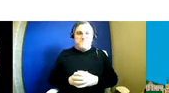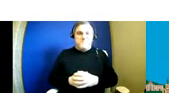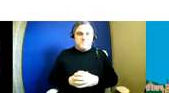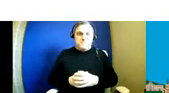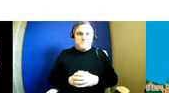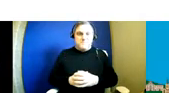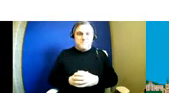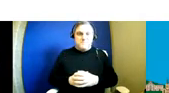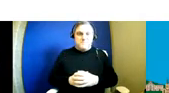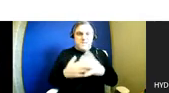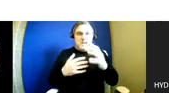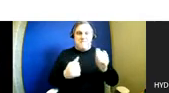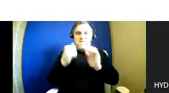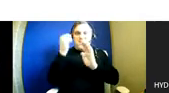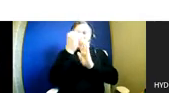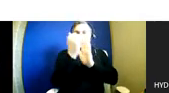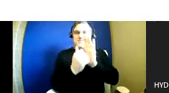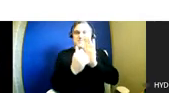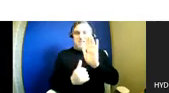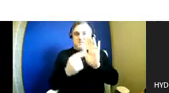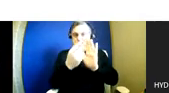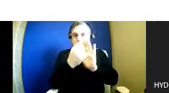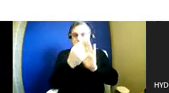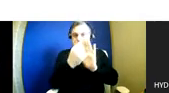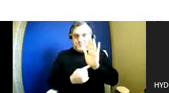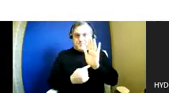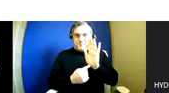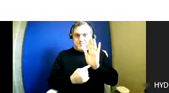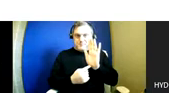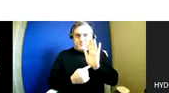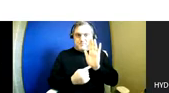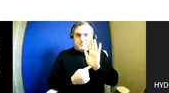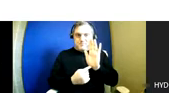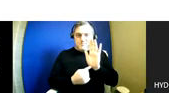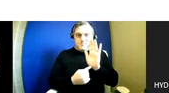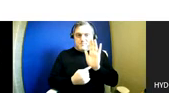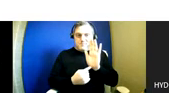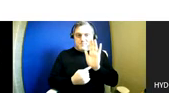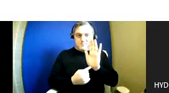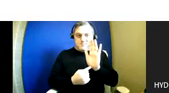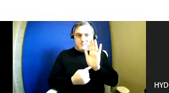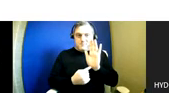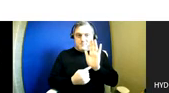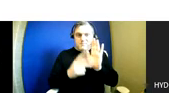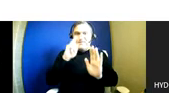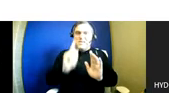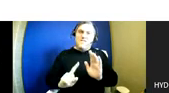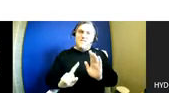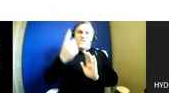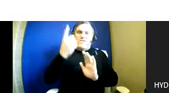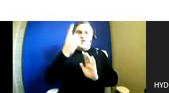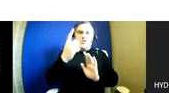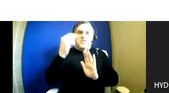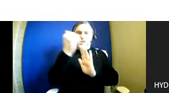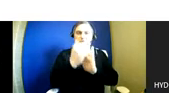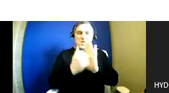Have you got the agenda, Chris? Can you see it or not? Yes, we can see the first slide. So next